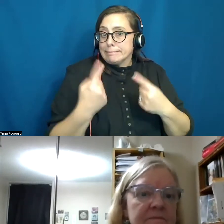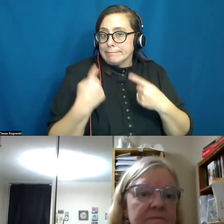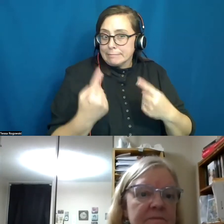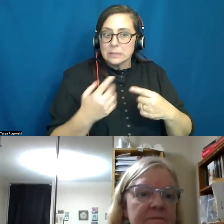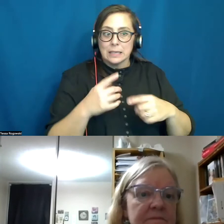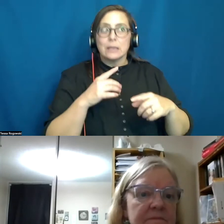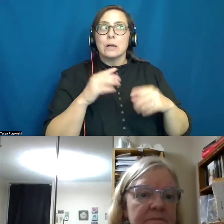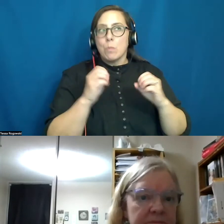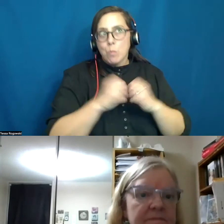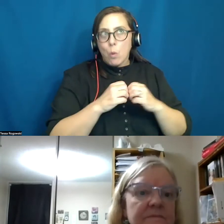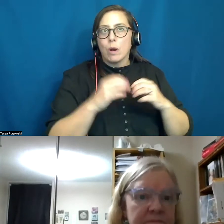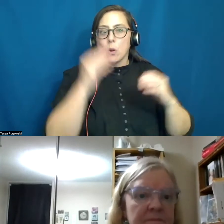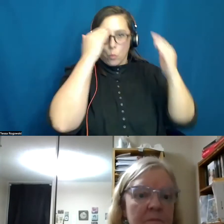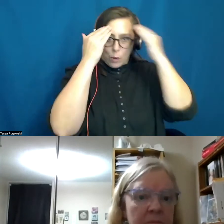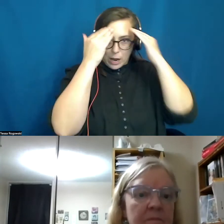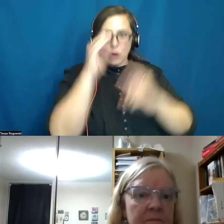disability consciousness.